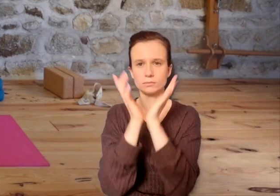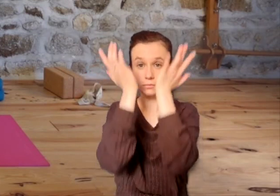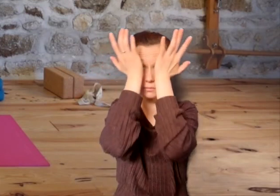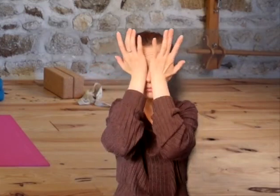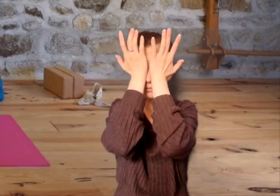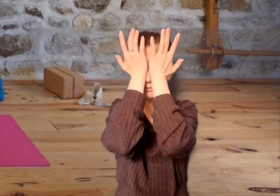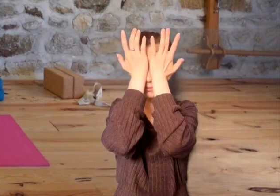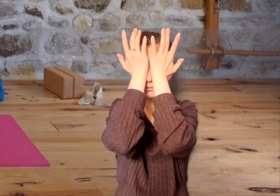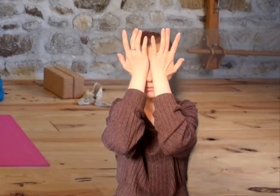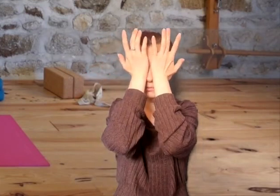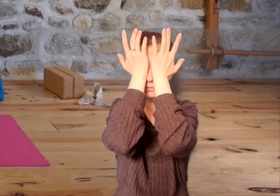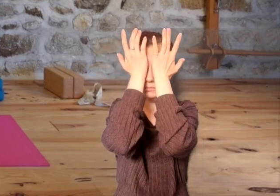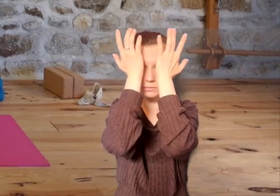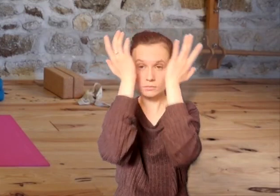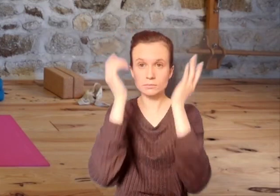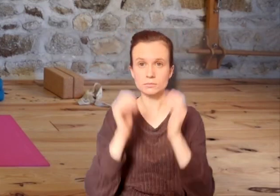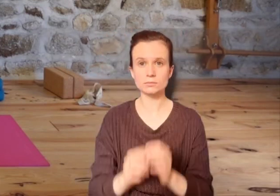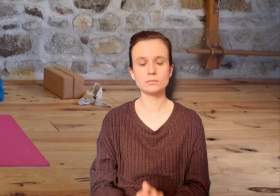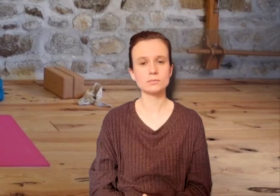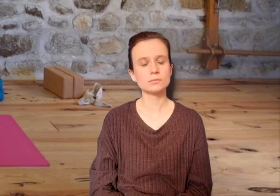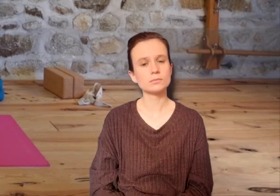seeing the insides of the palms.